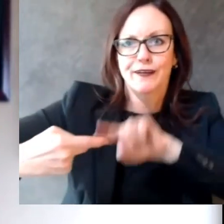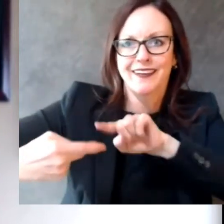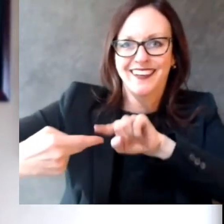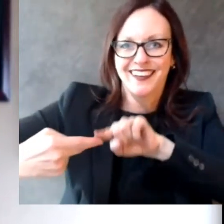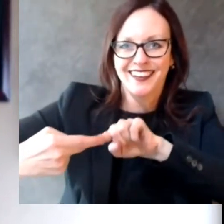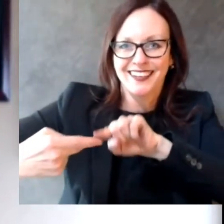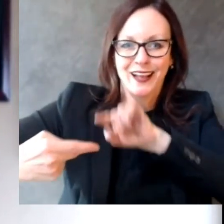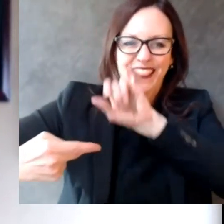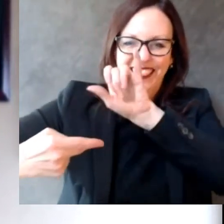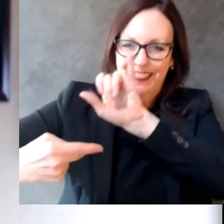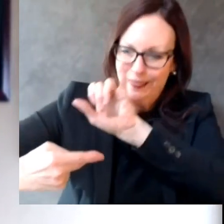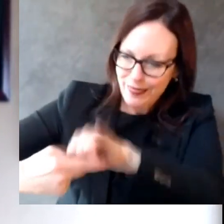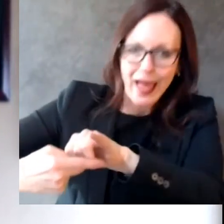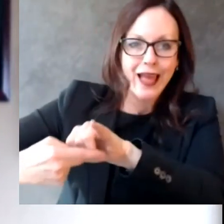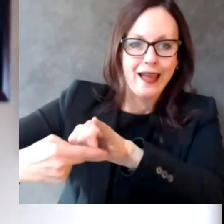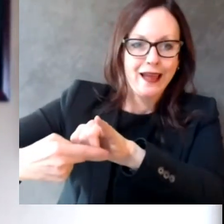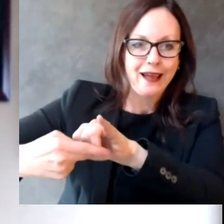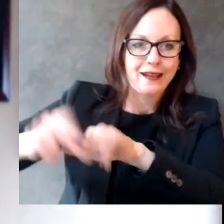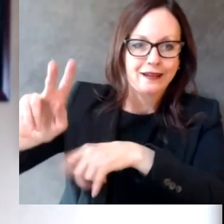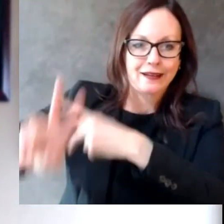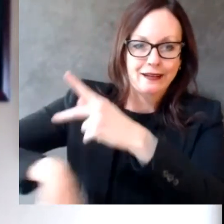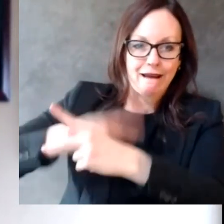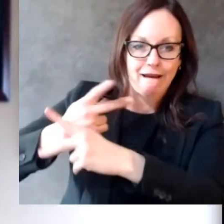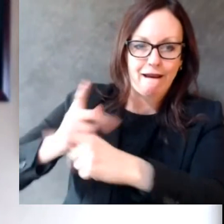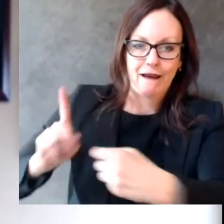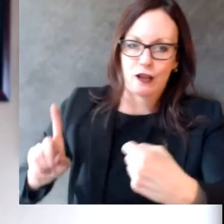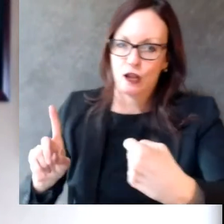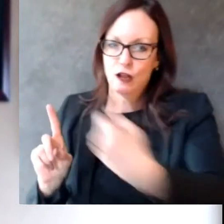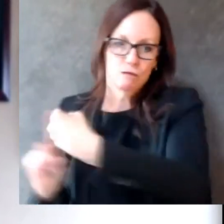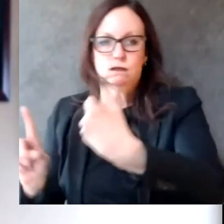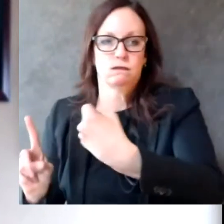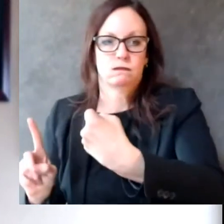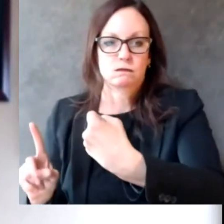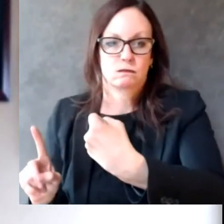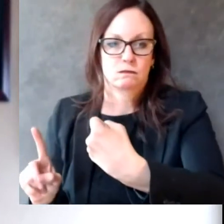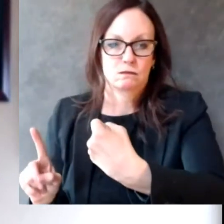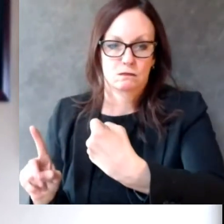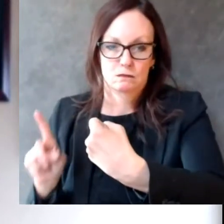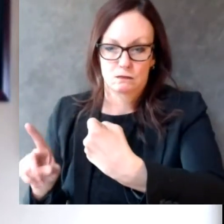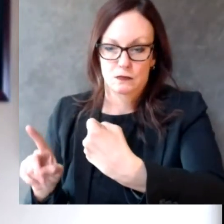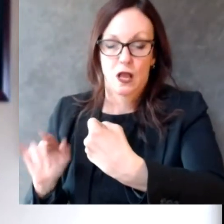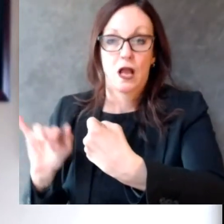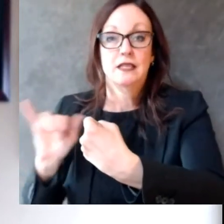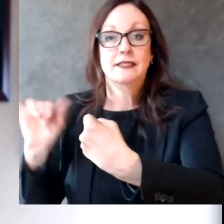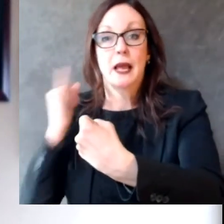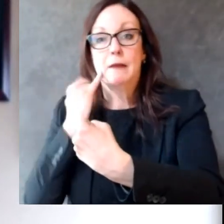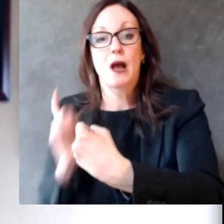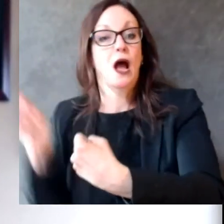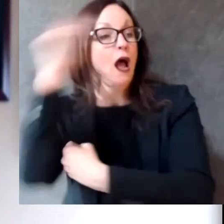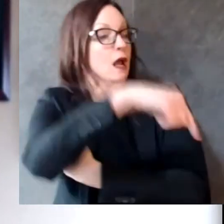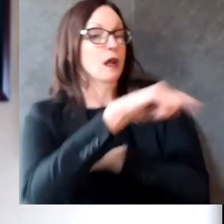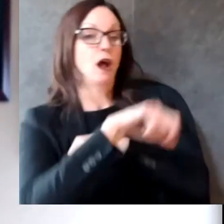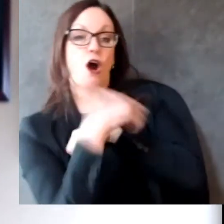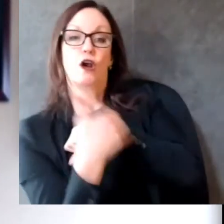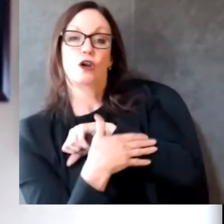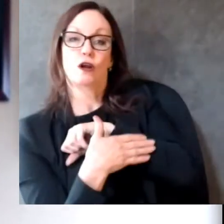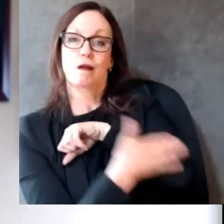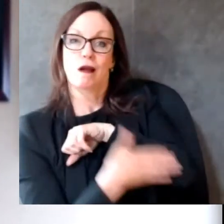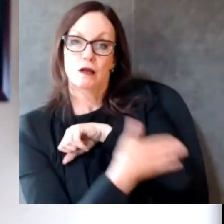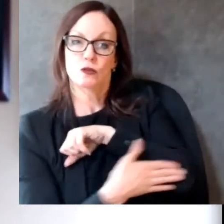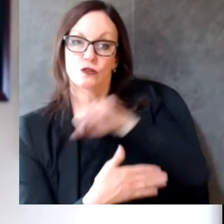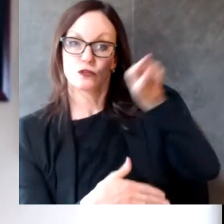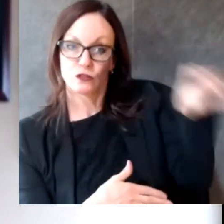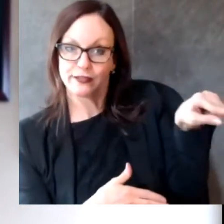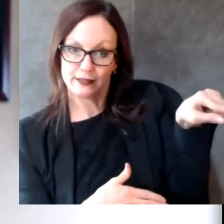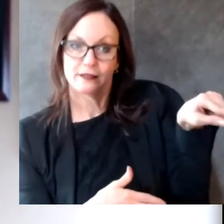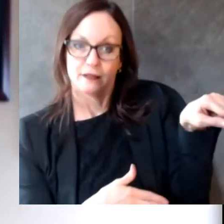in the United Kingdom in late 2020. It was very clear initially that it was more highly transmissible, meaning it